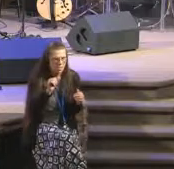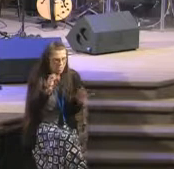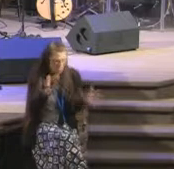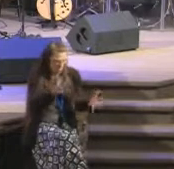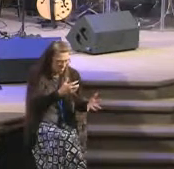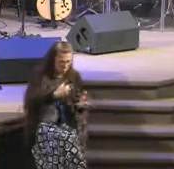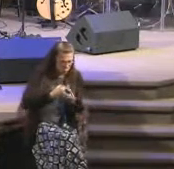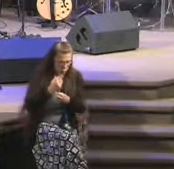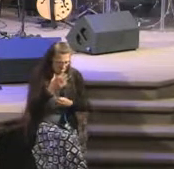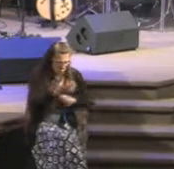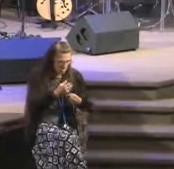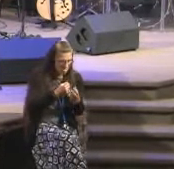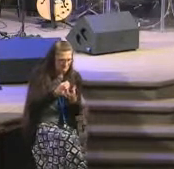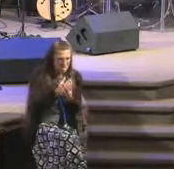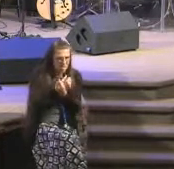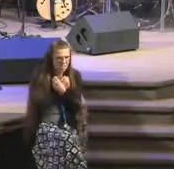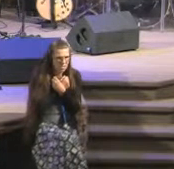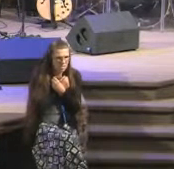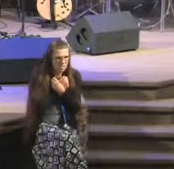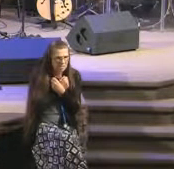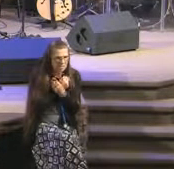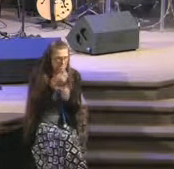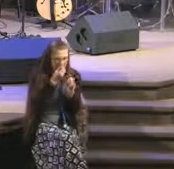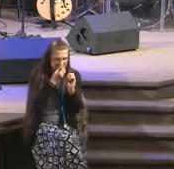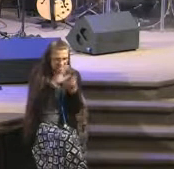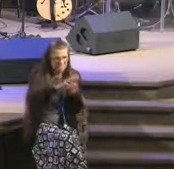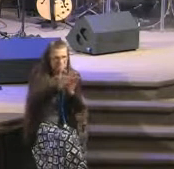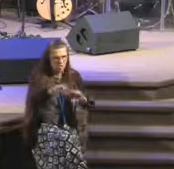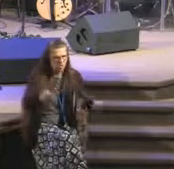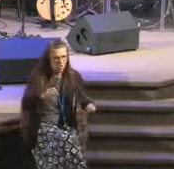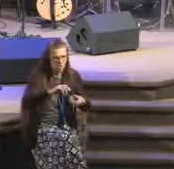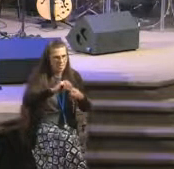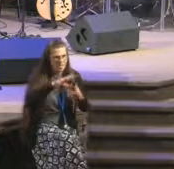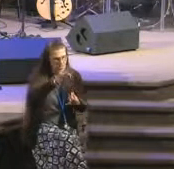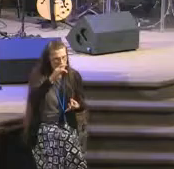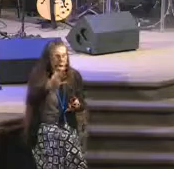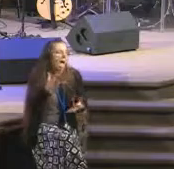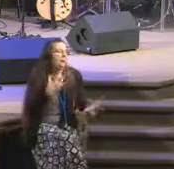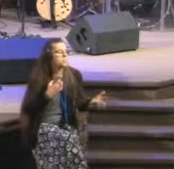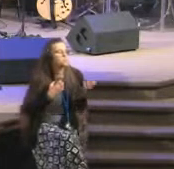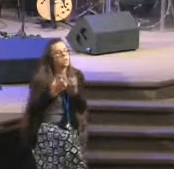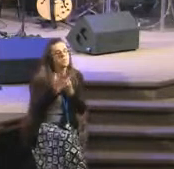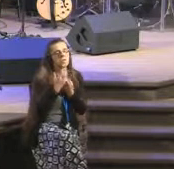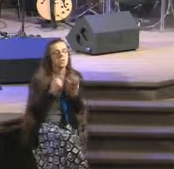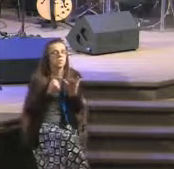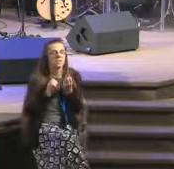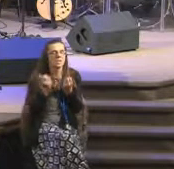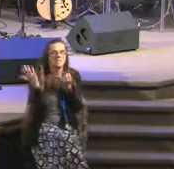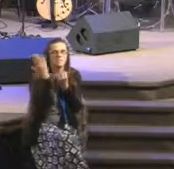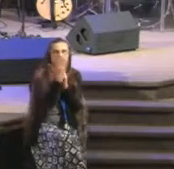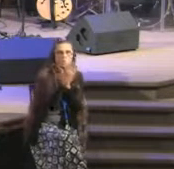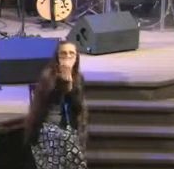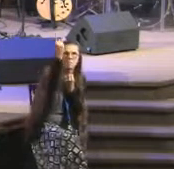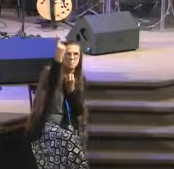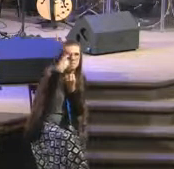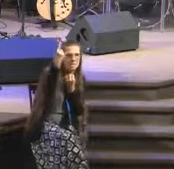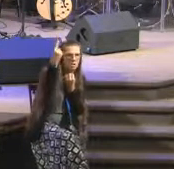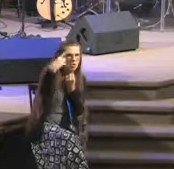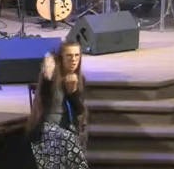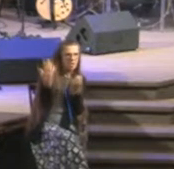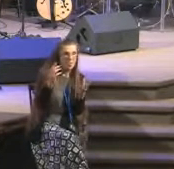it's ruining them spiritually. I want, I want, I want. And it's coming between them and God. Because you